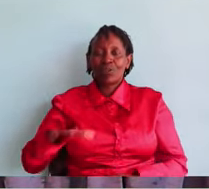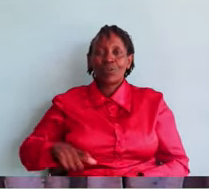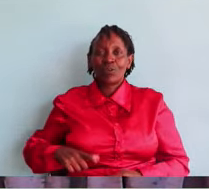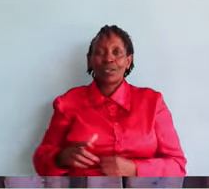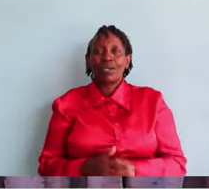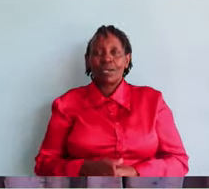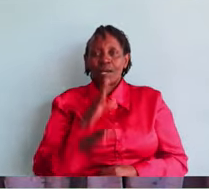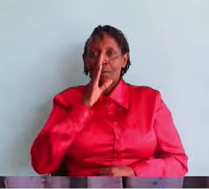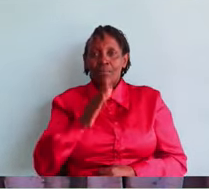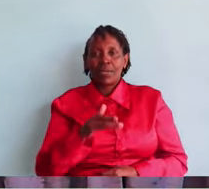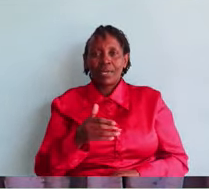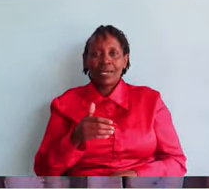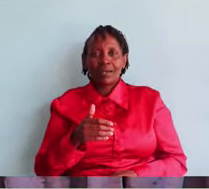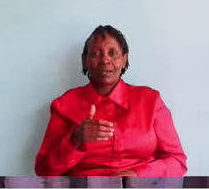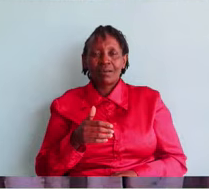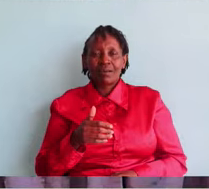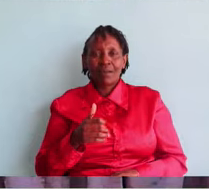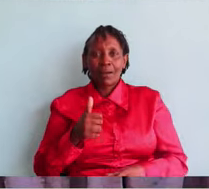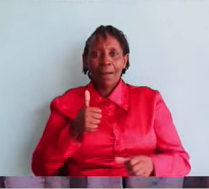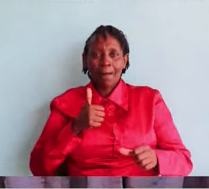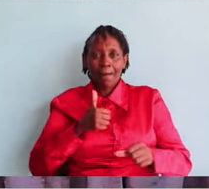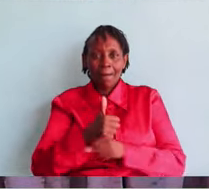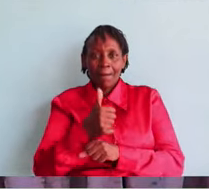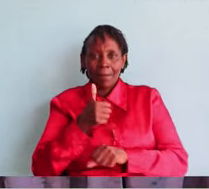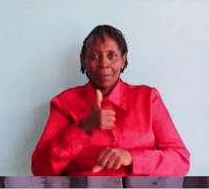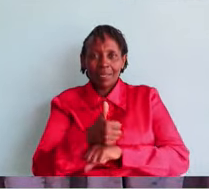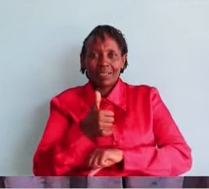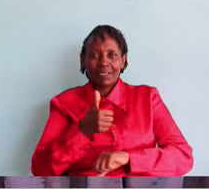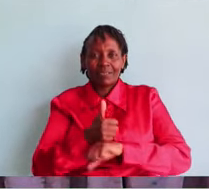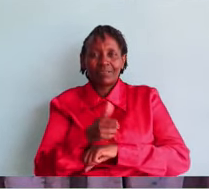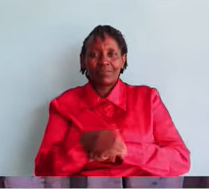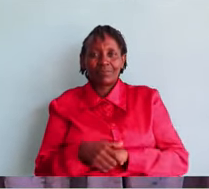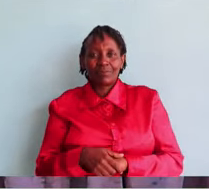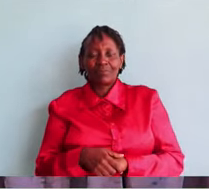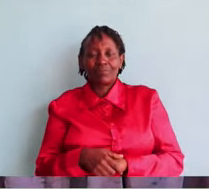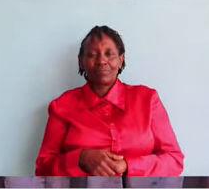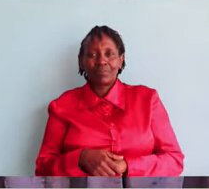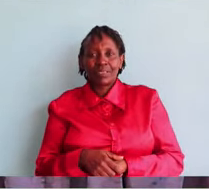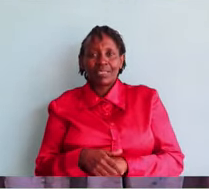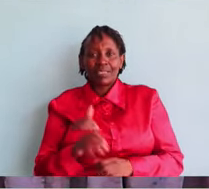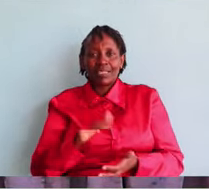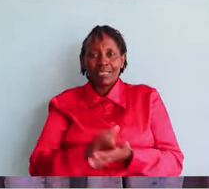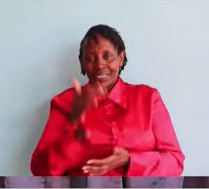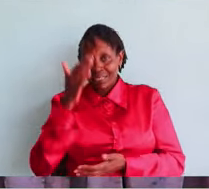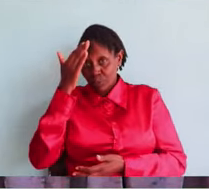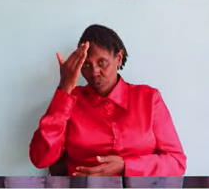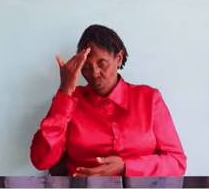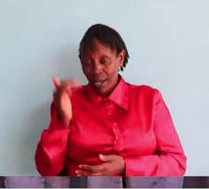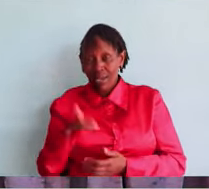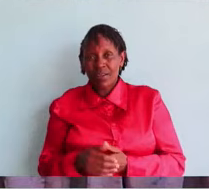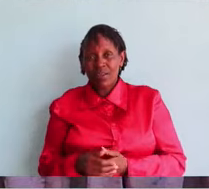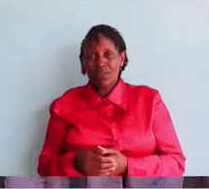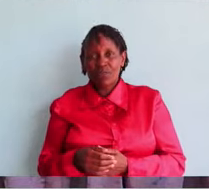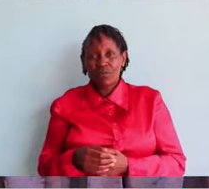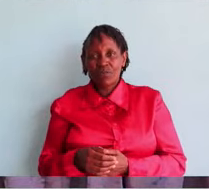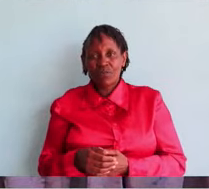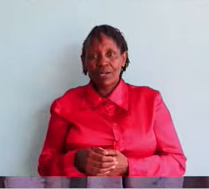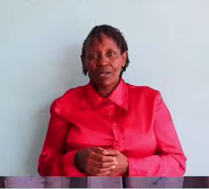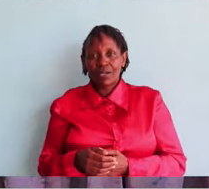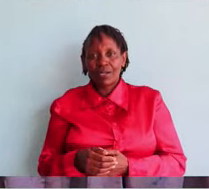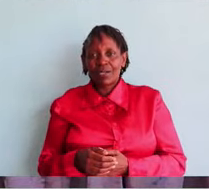that they did not recognize the Emperor Caesar as Lord. And that is why, you know, for them to say